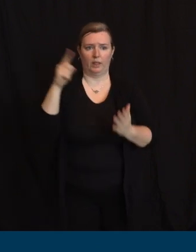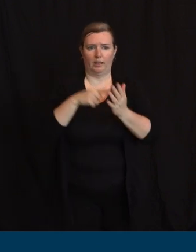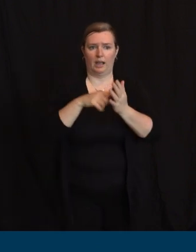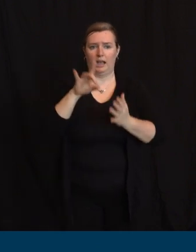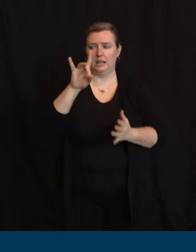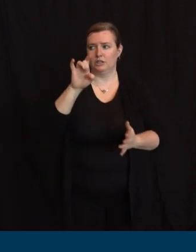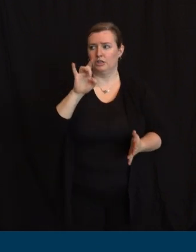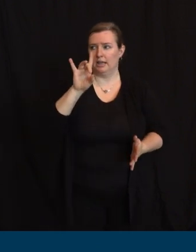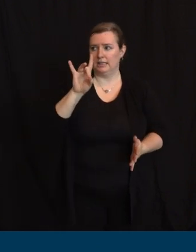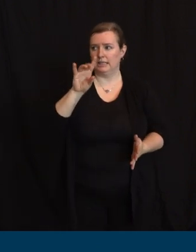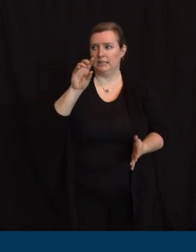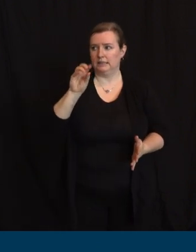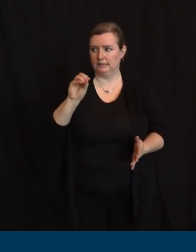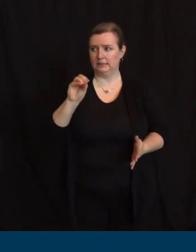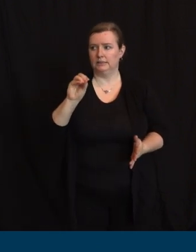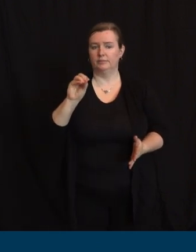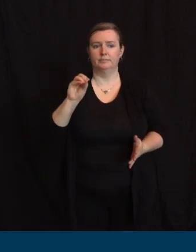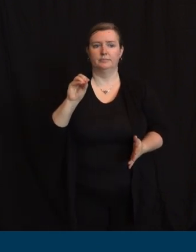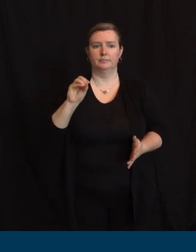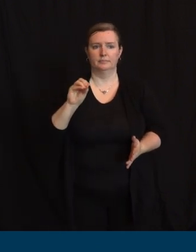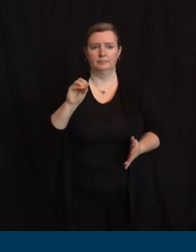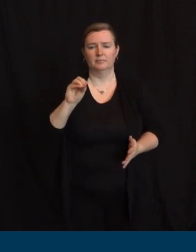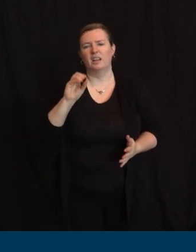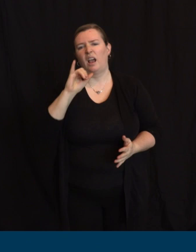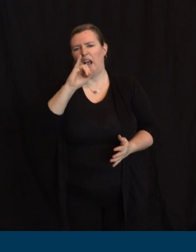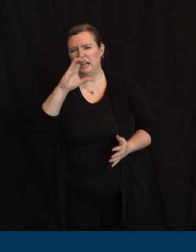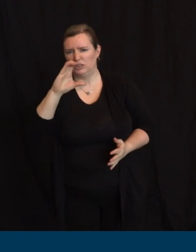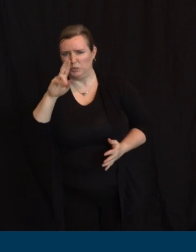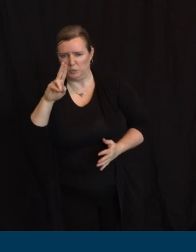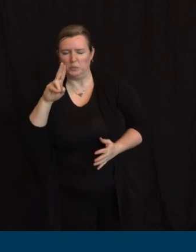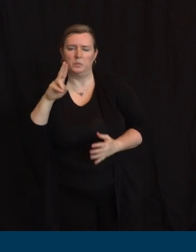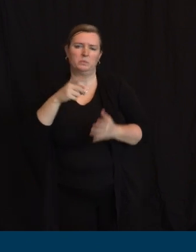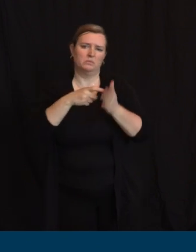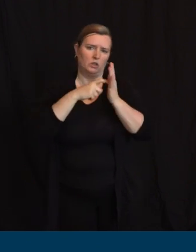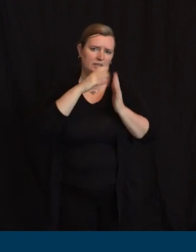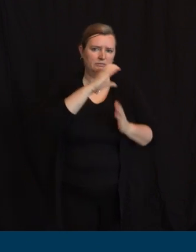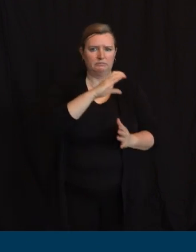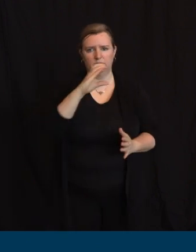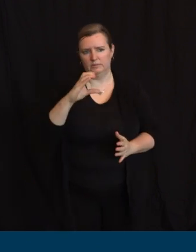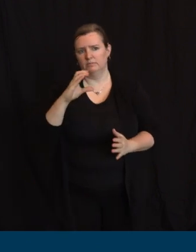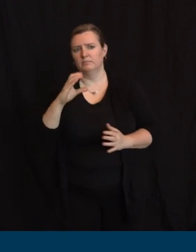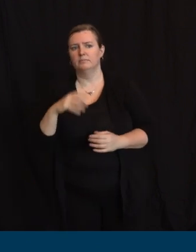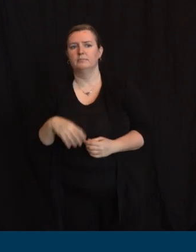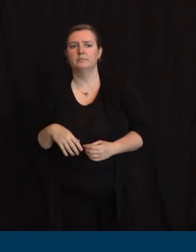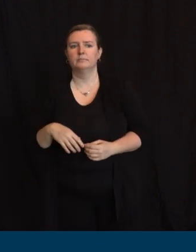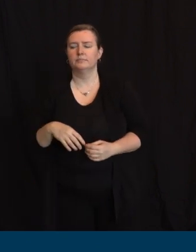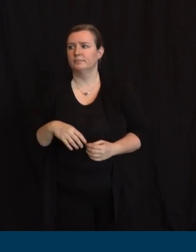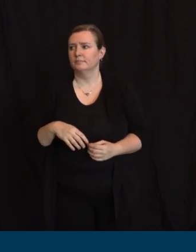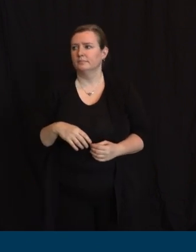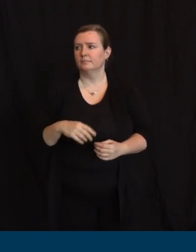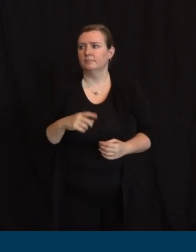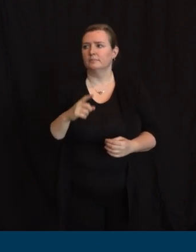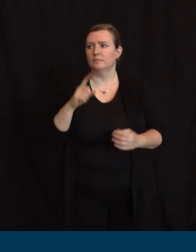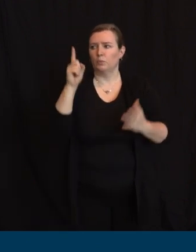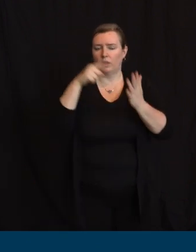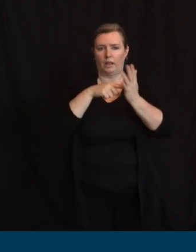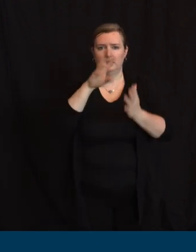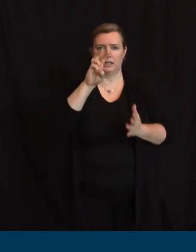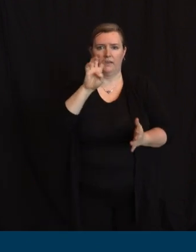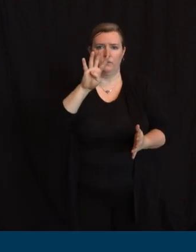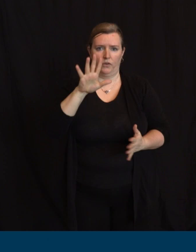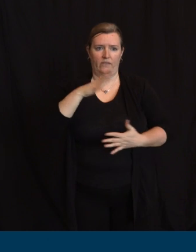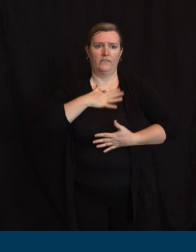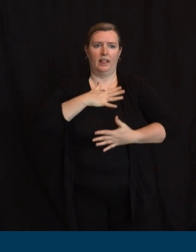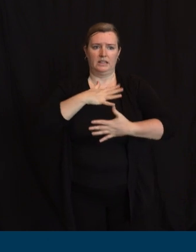or intensive care, and 1,645 ventilators were in use. 46 patients are at one of our